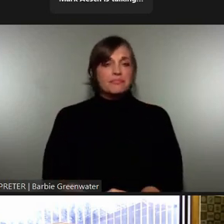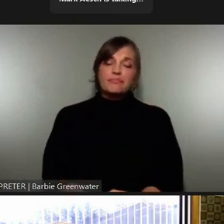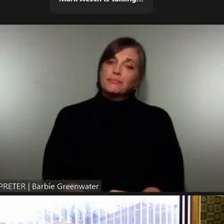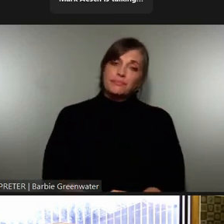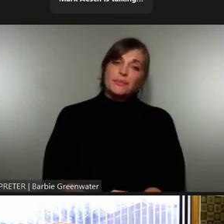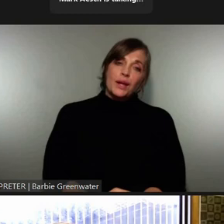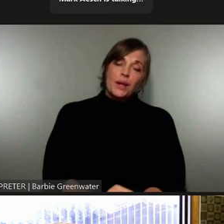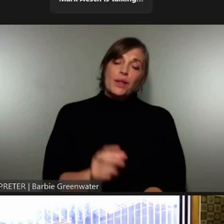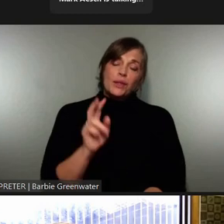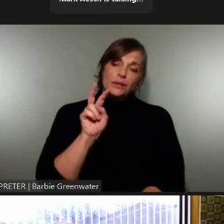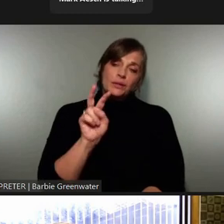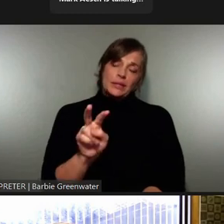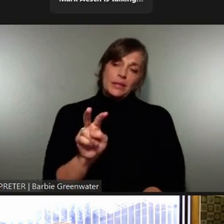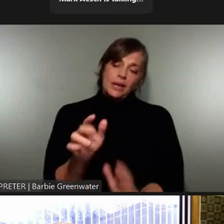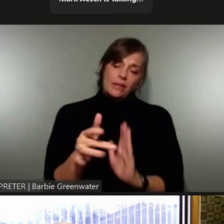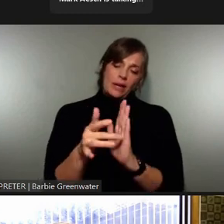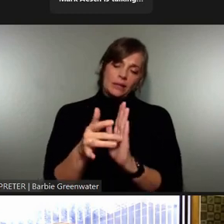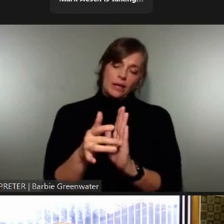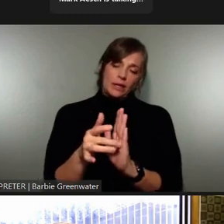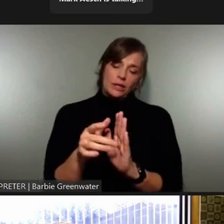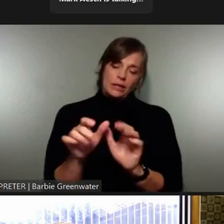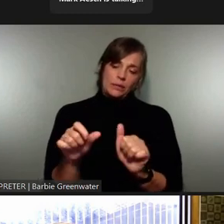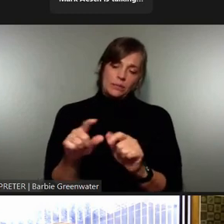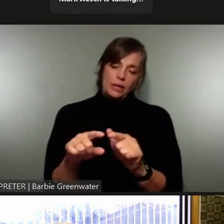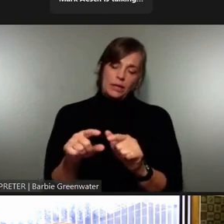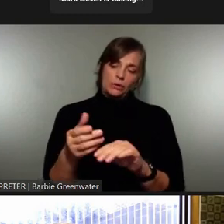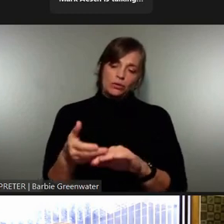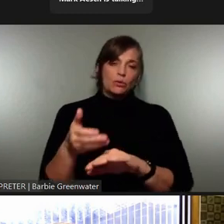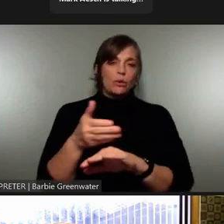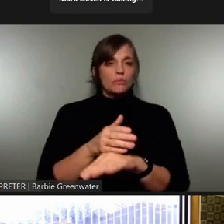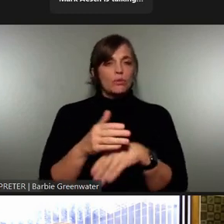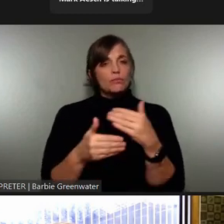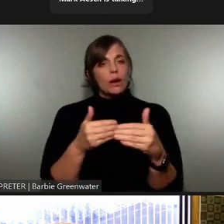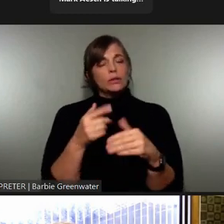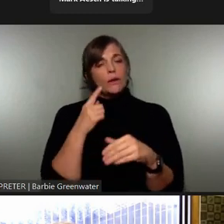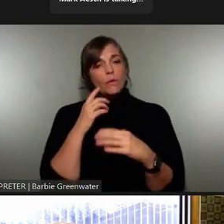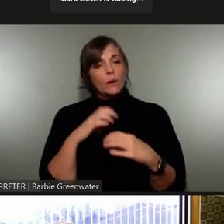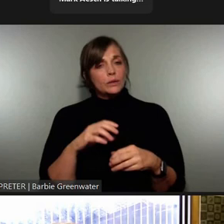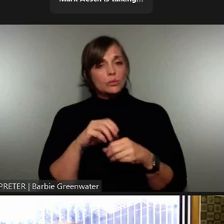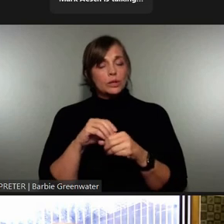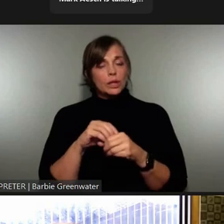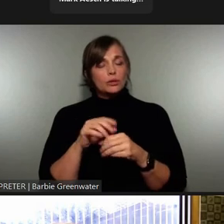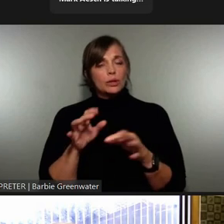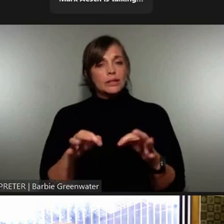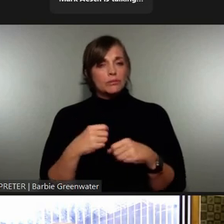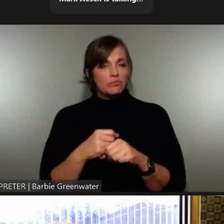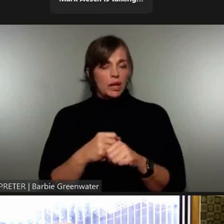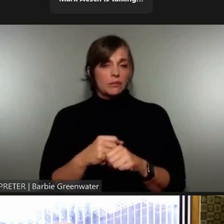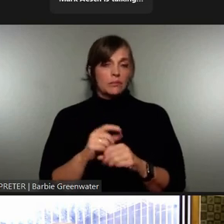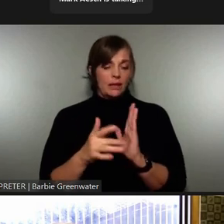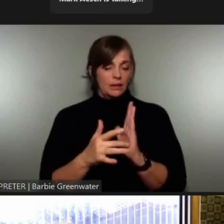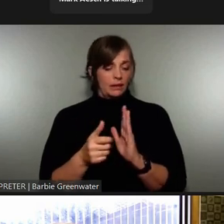the ability to help them improve processes for customers and internal decision making. That technology in and of